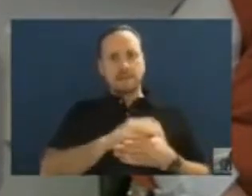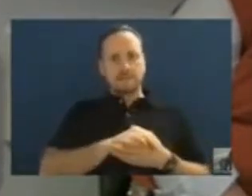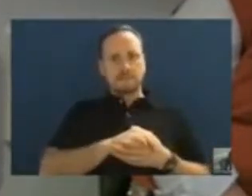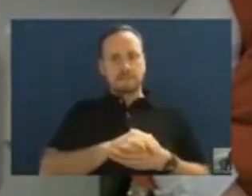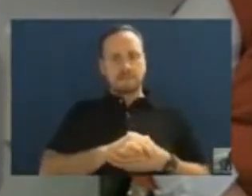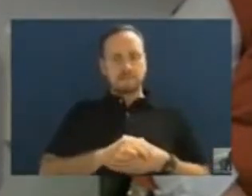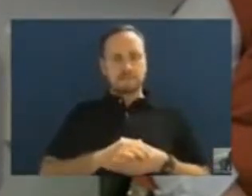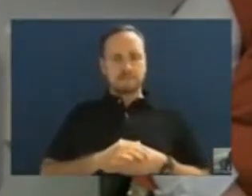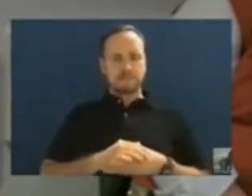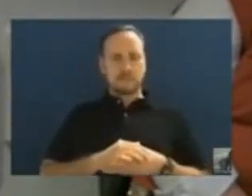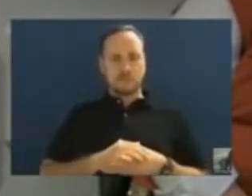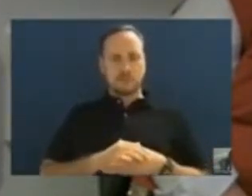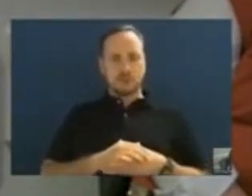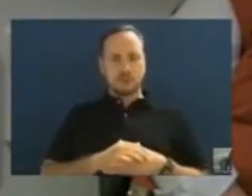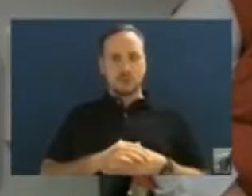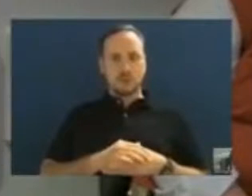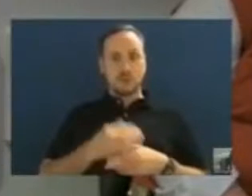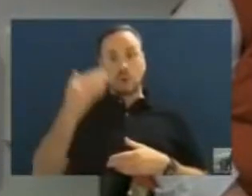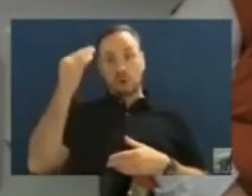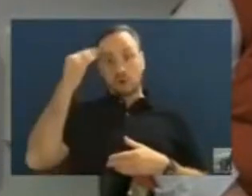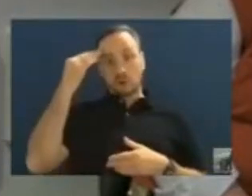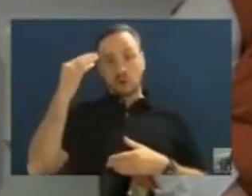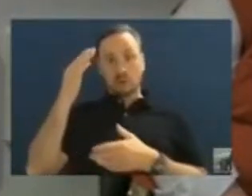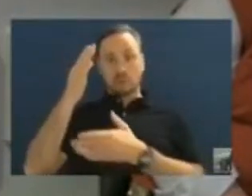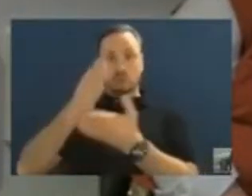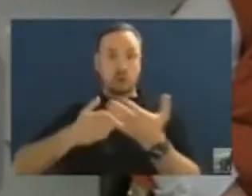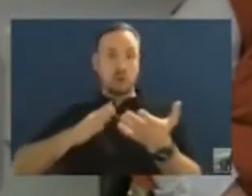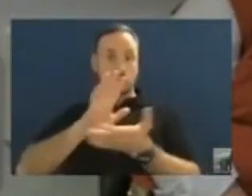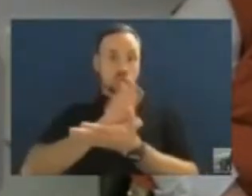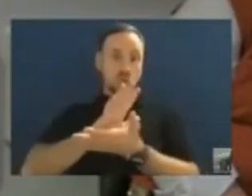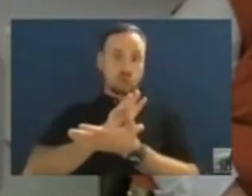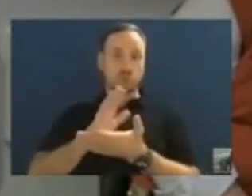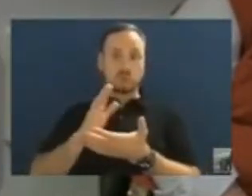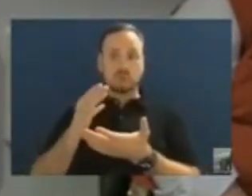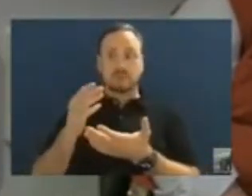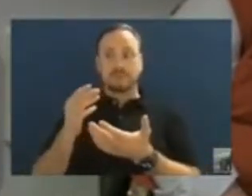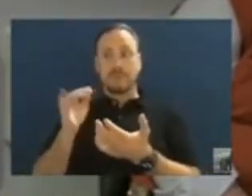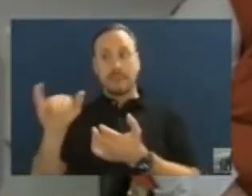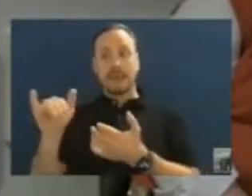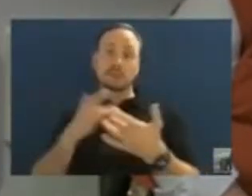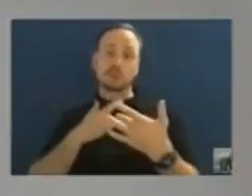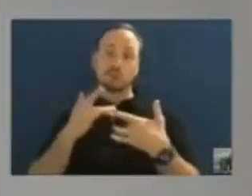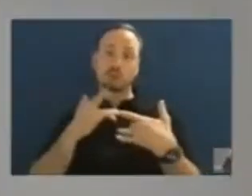have schools where that may be more of a concern than others. We'll make sure that we have strong